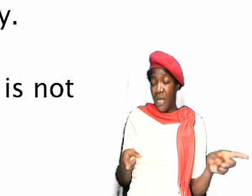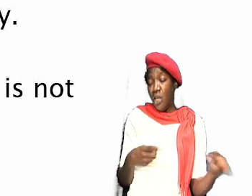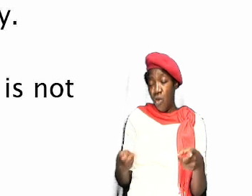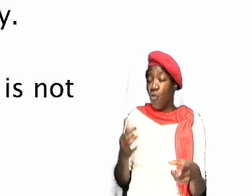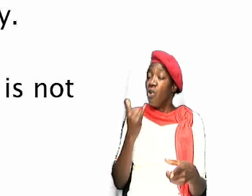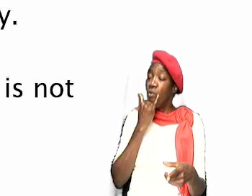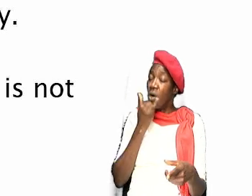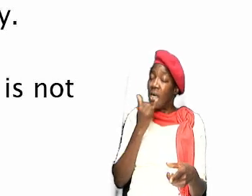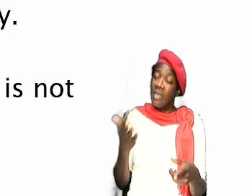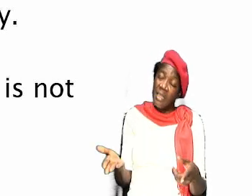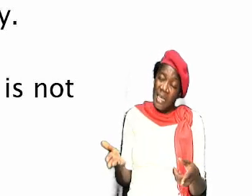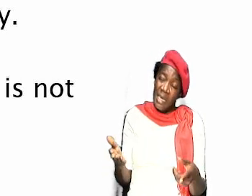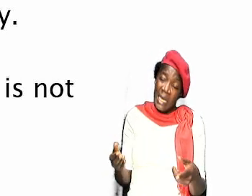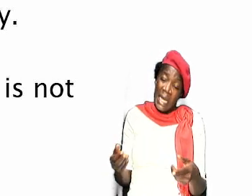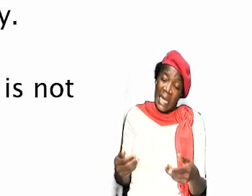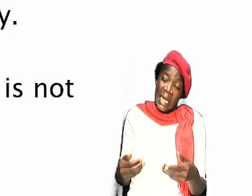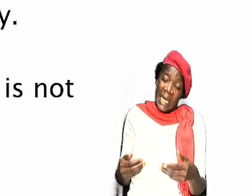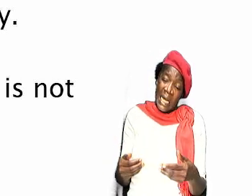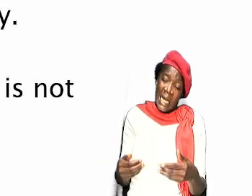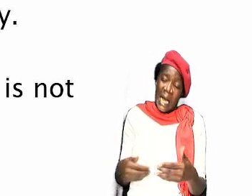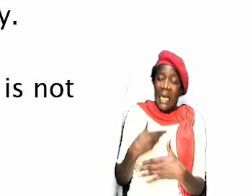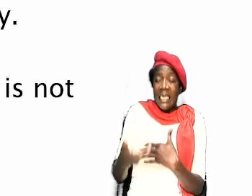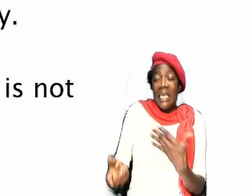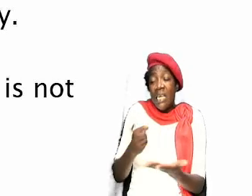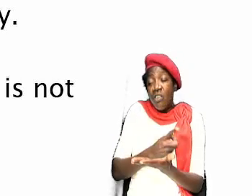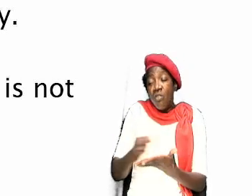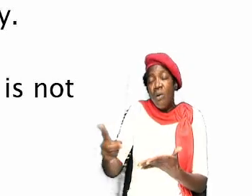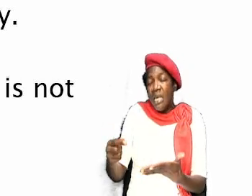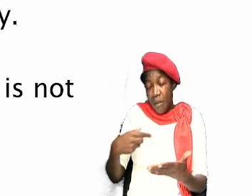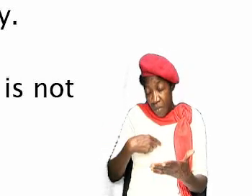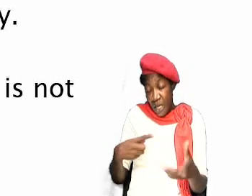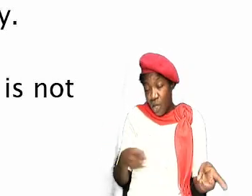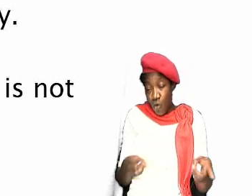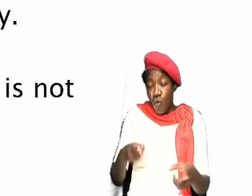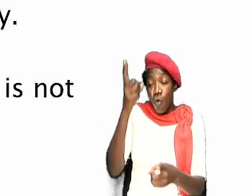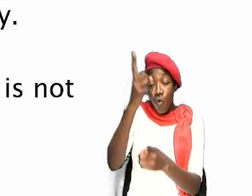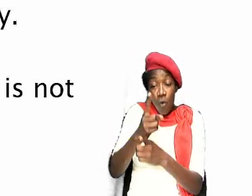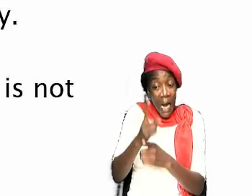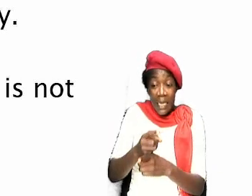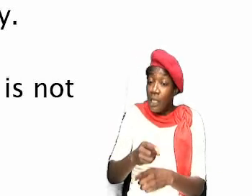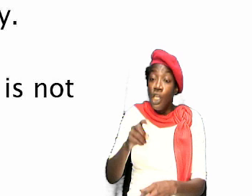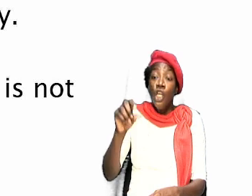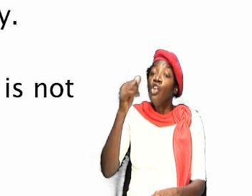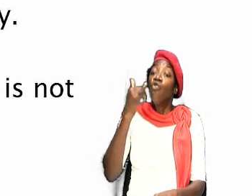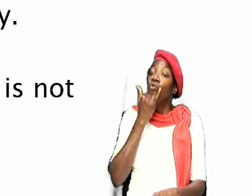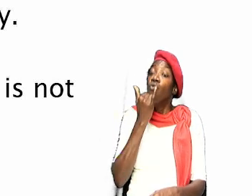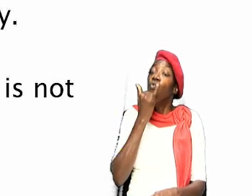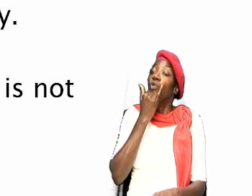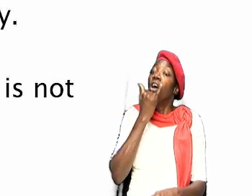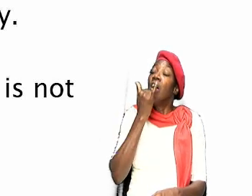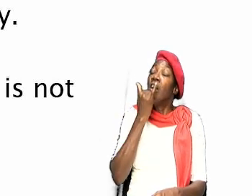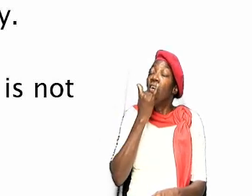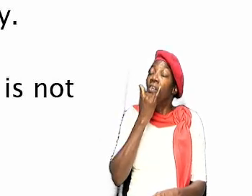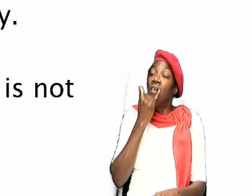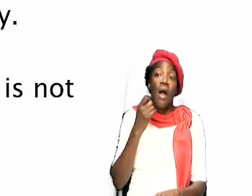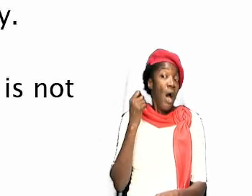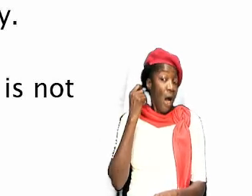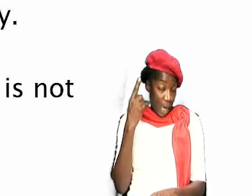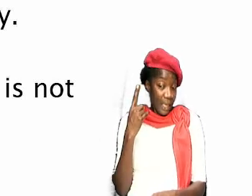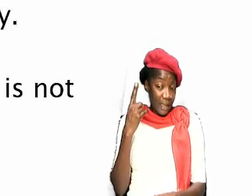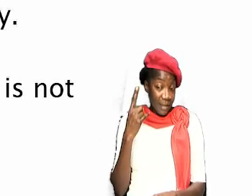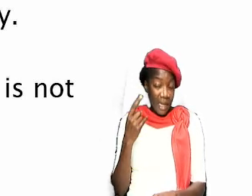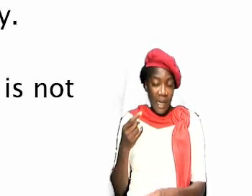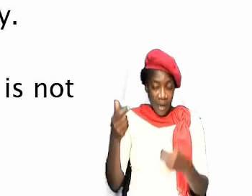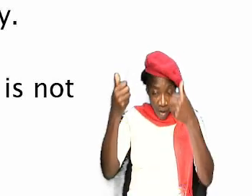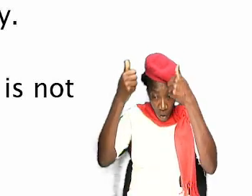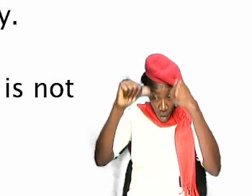thing right now, and next week I will do it right. It don't work like that. I want us to understand that obedience to the command